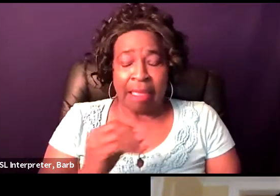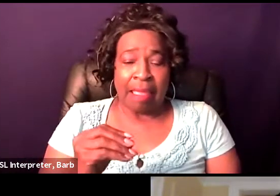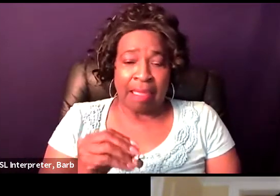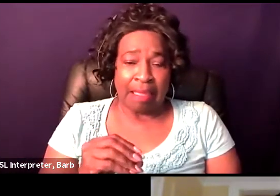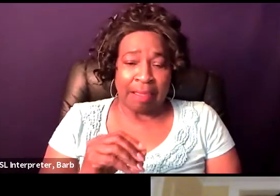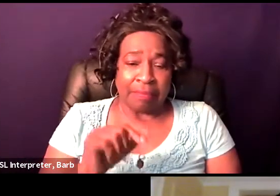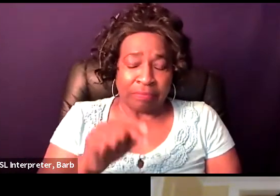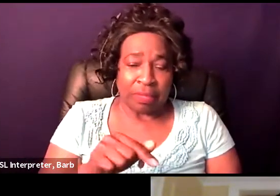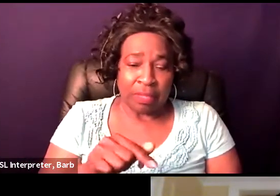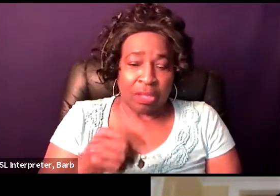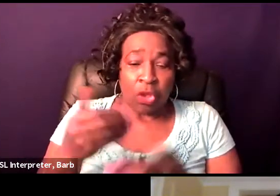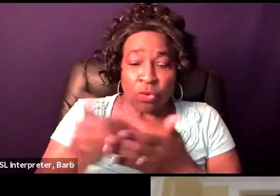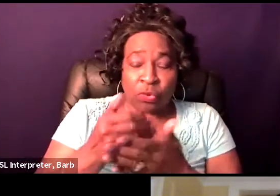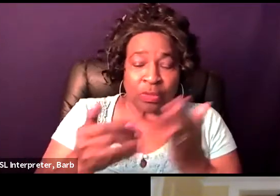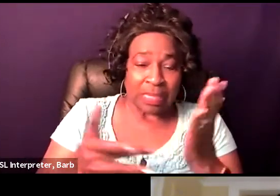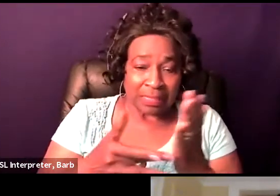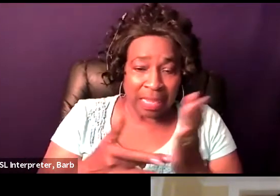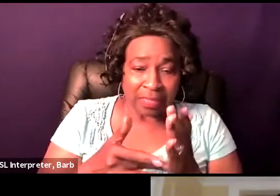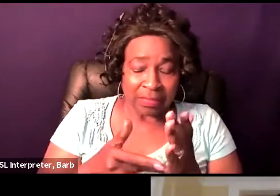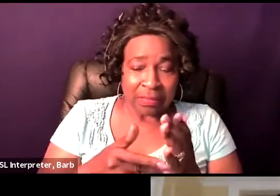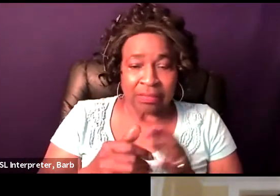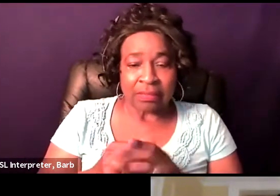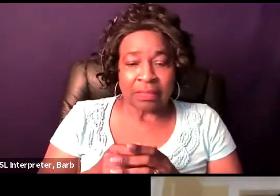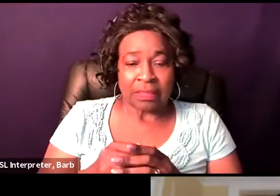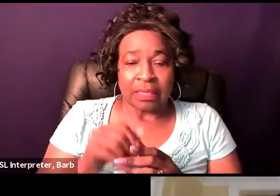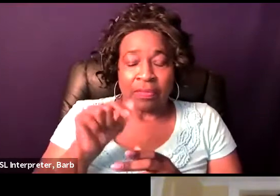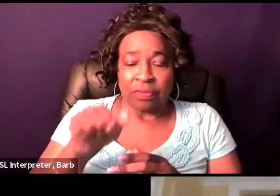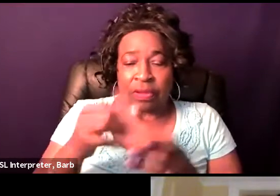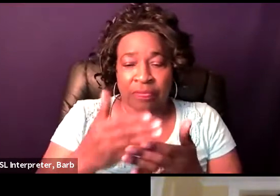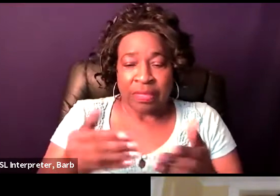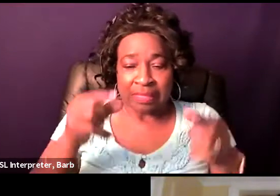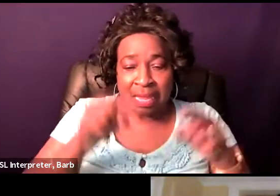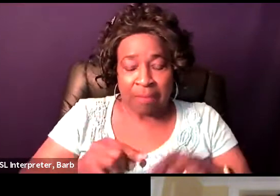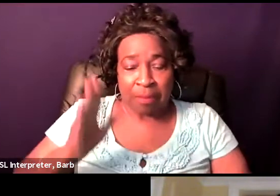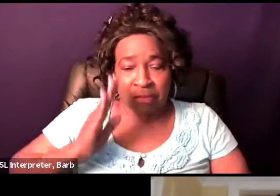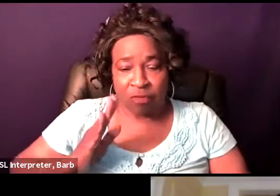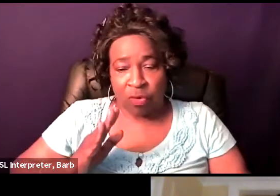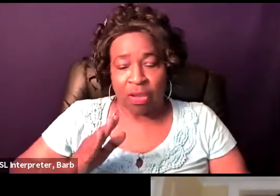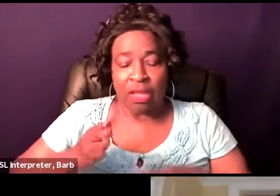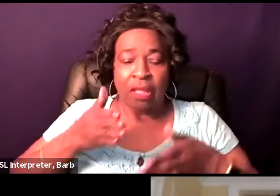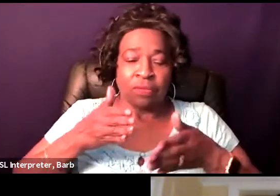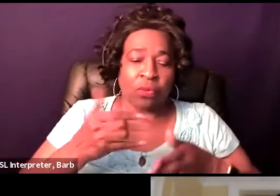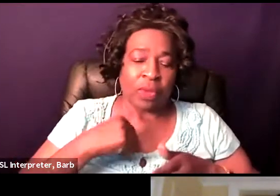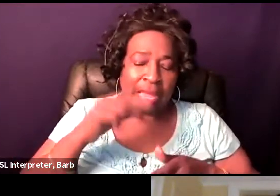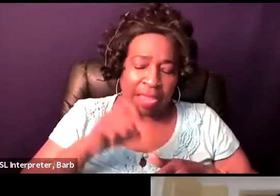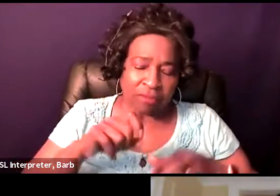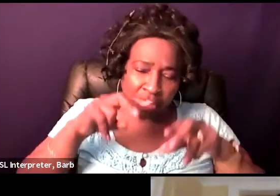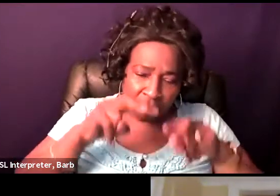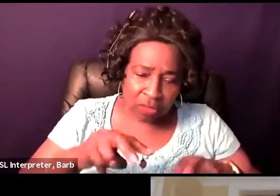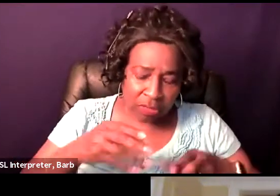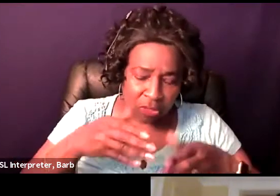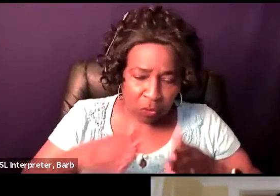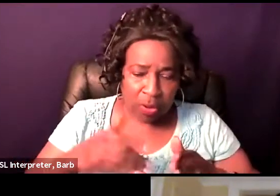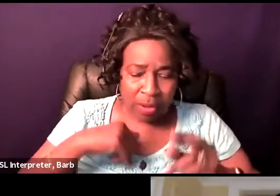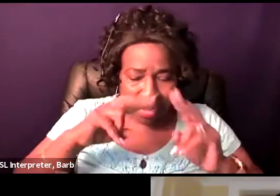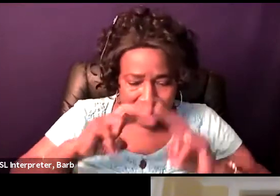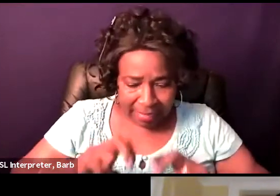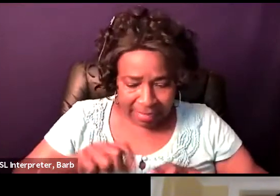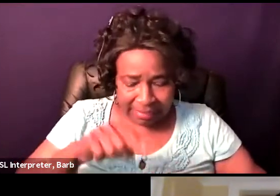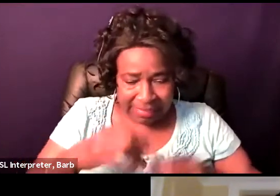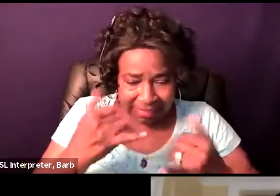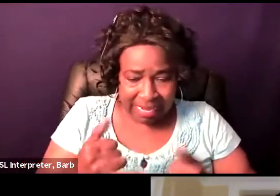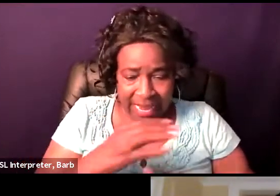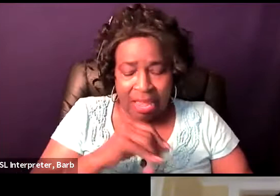emerging technologies, there's precedent there, both in terms of how we can analyze it and how we can see what the likely effects are. And